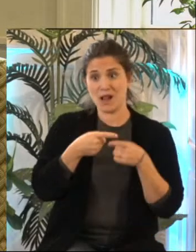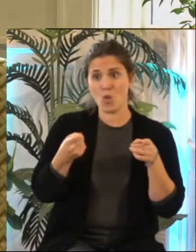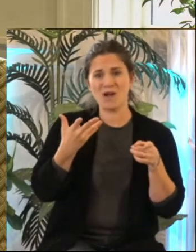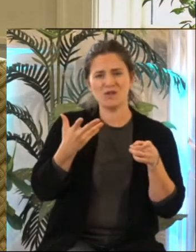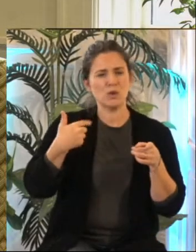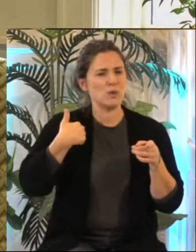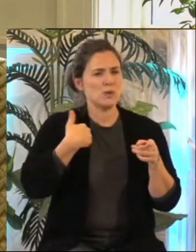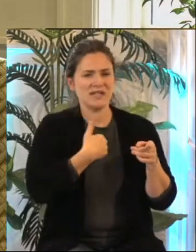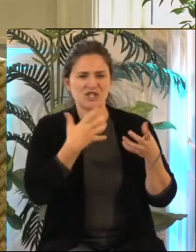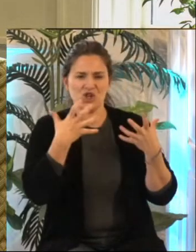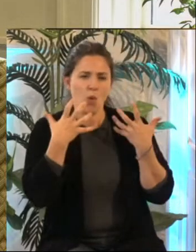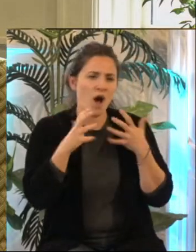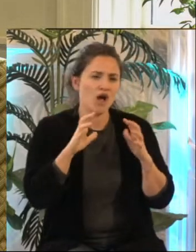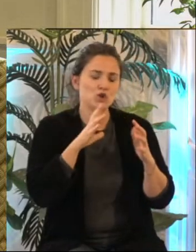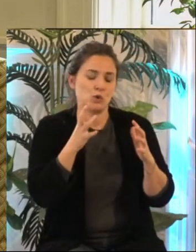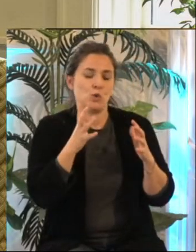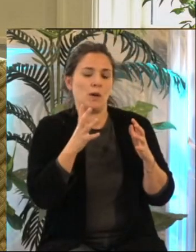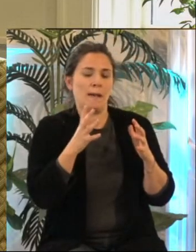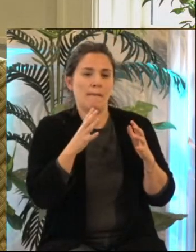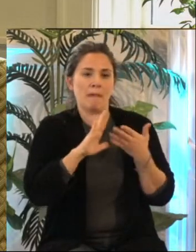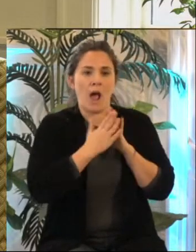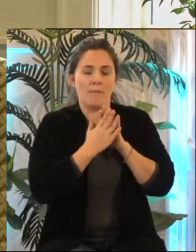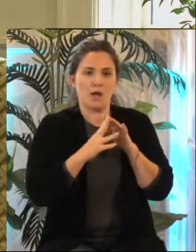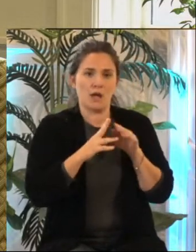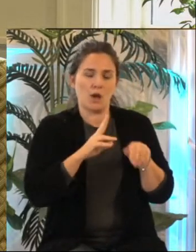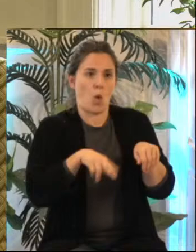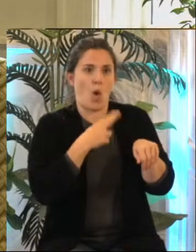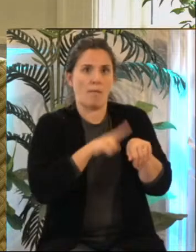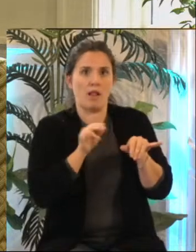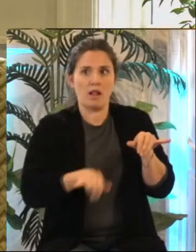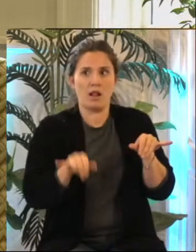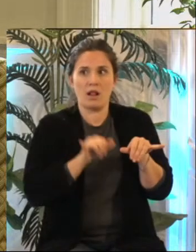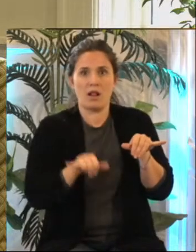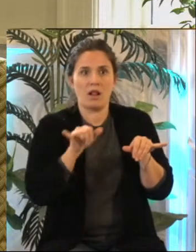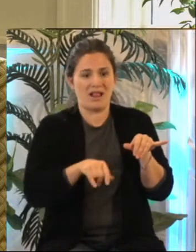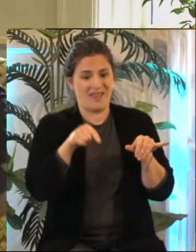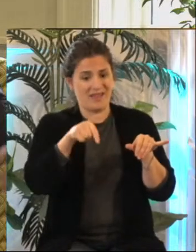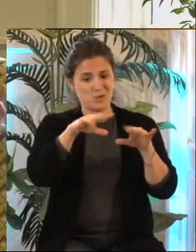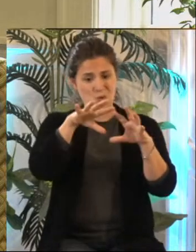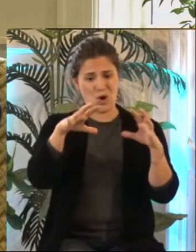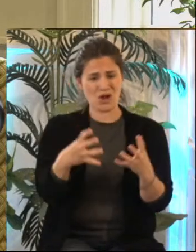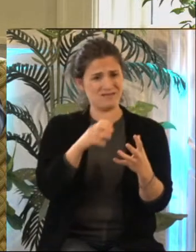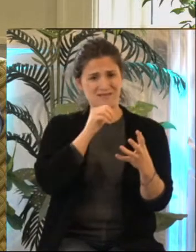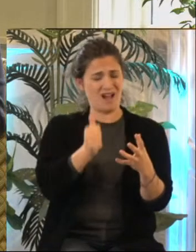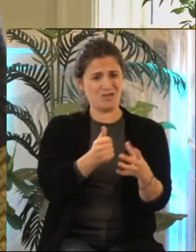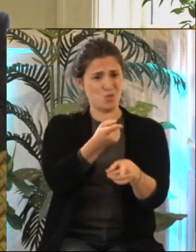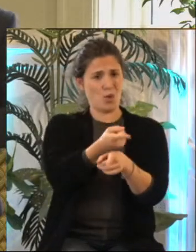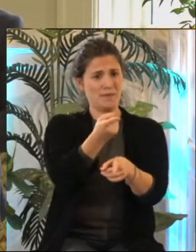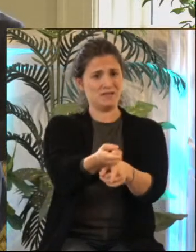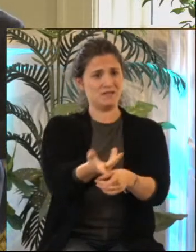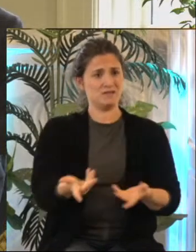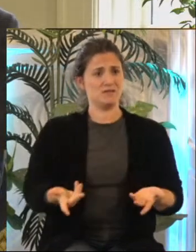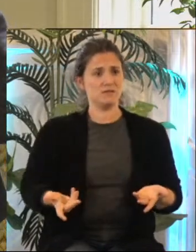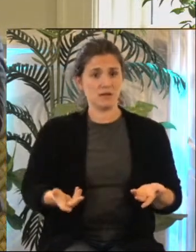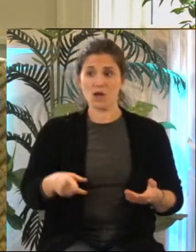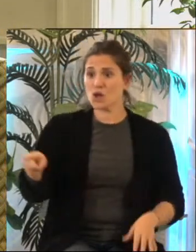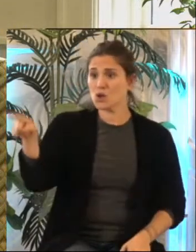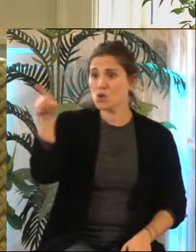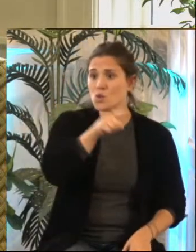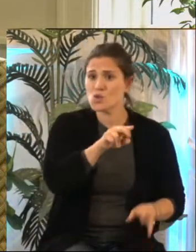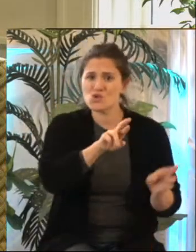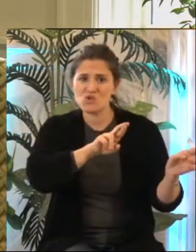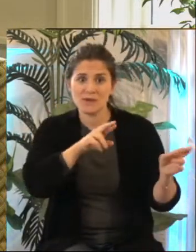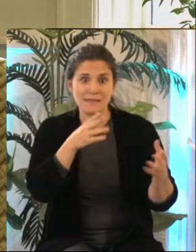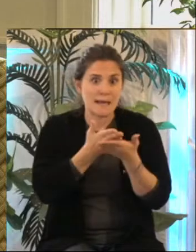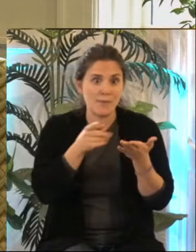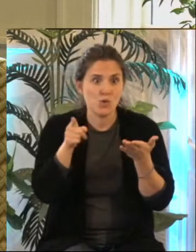maladjusted world. Now, at the same time, many of us are like ready to get on the front lines. Let's get in the streets.